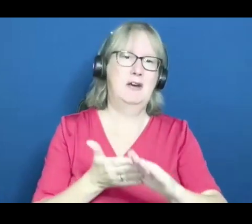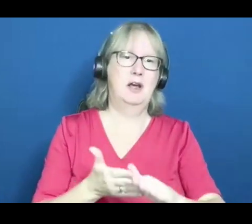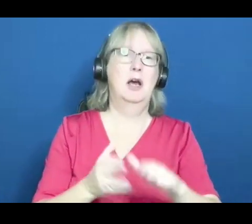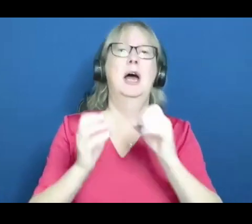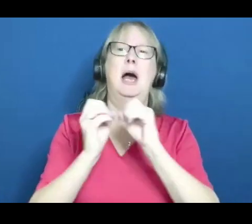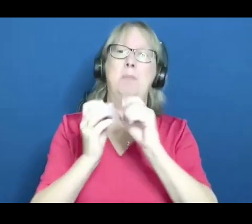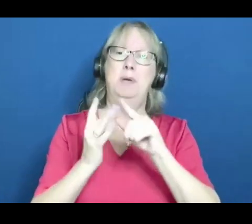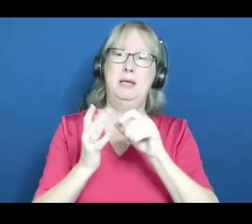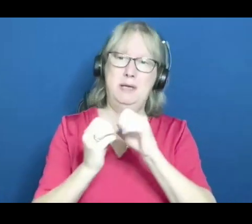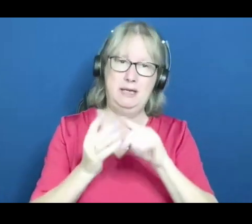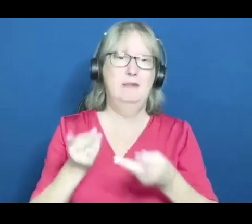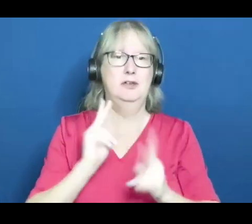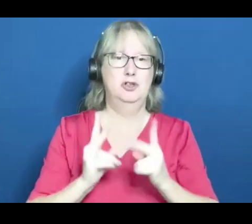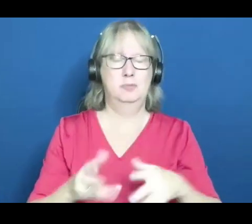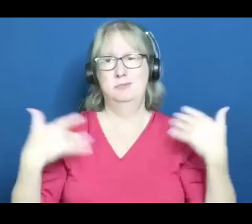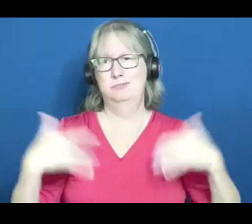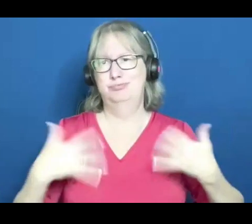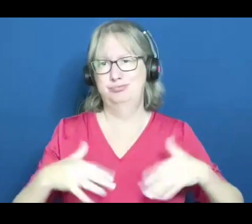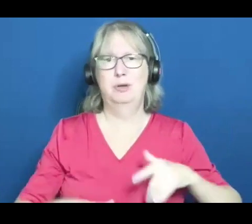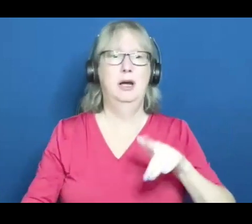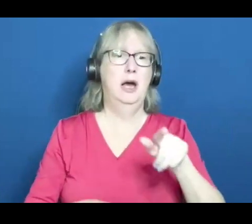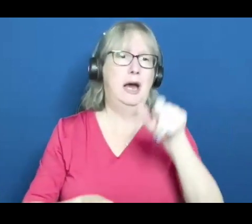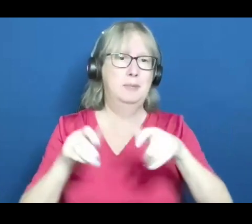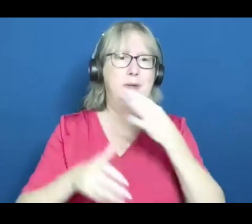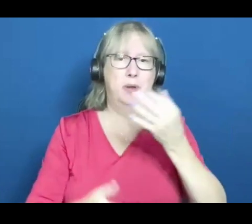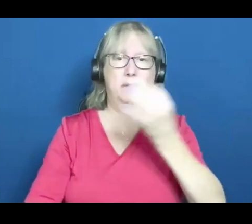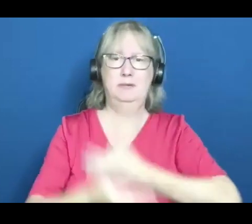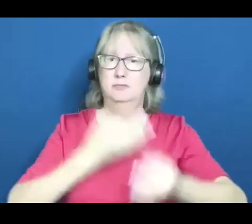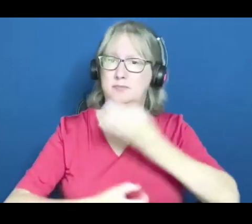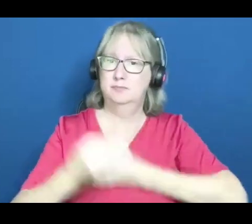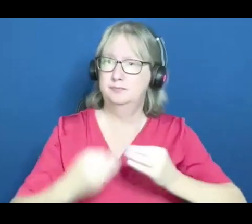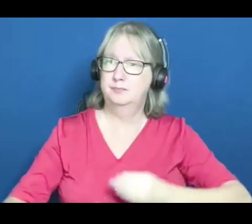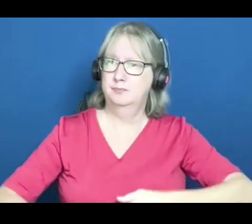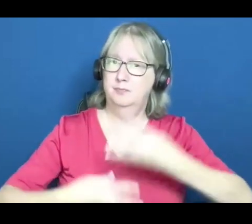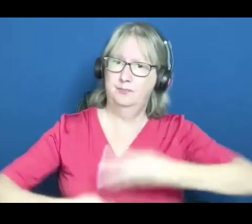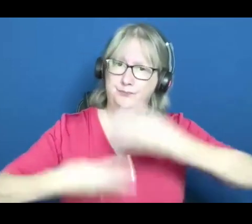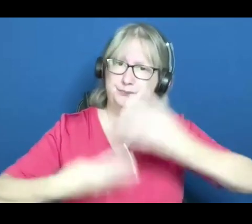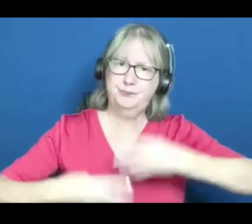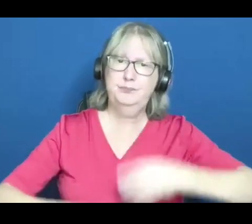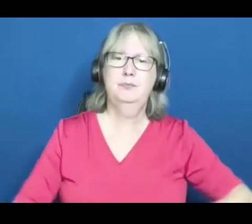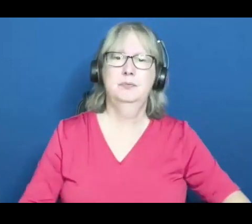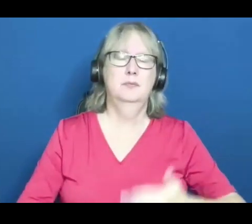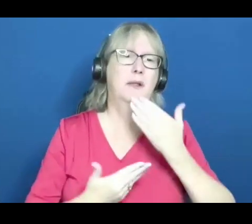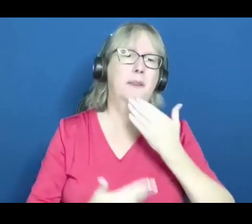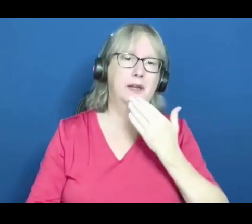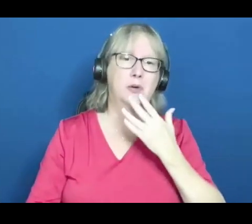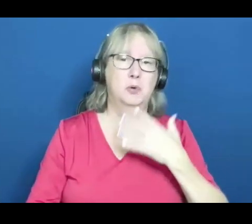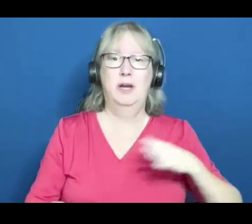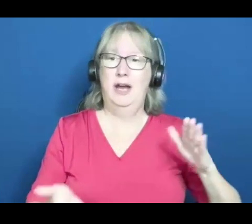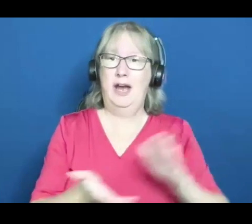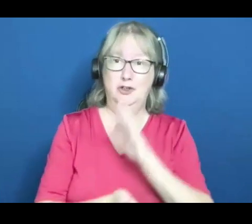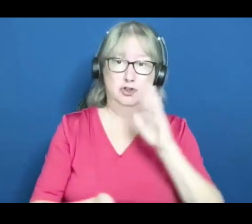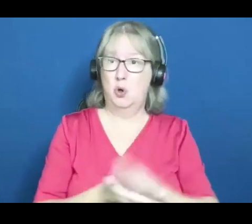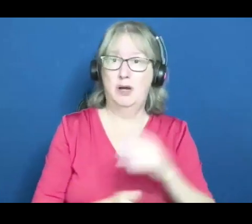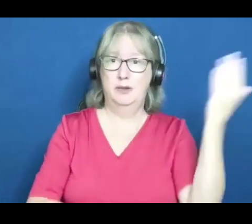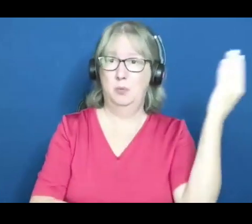for everyone that's engaged in the webinar, asked questions. There's some great feedback on the chat, so I really do appreciate that. We really enjoy doing these webinars